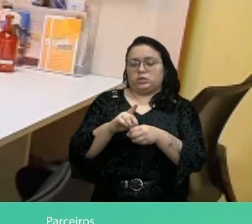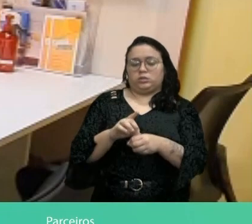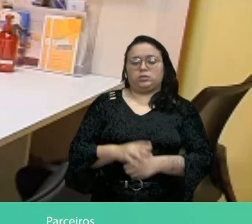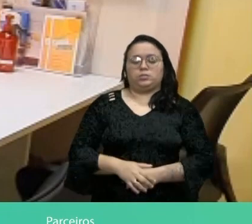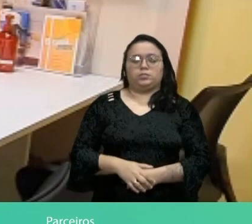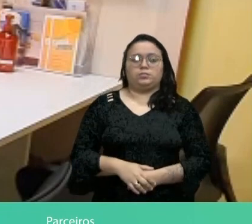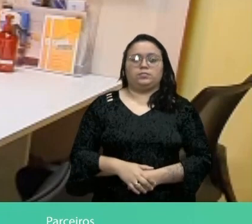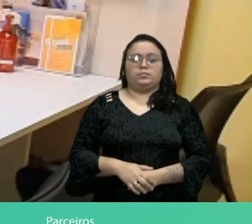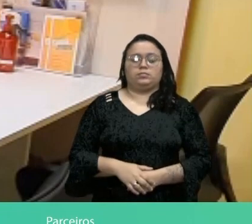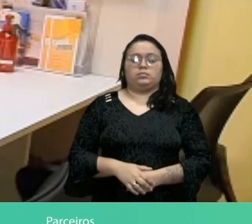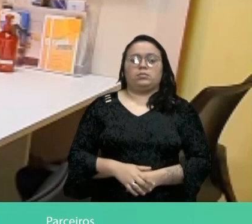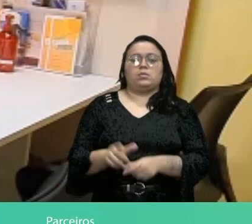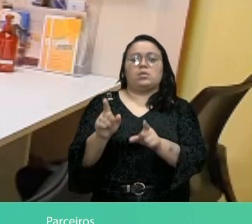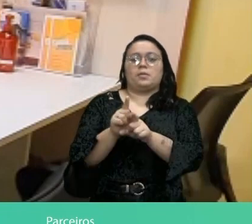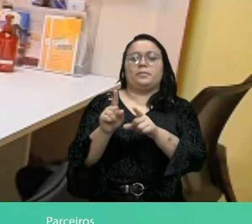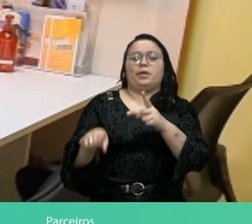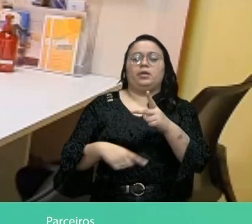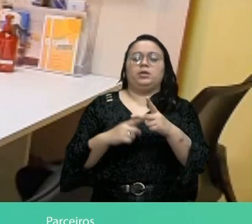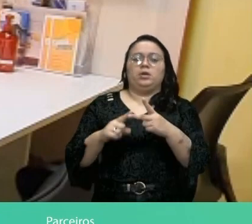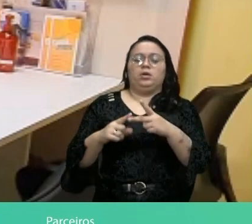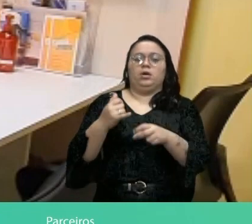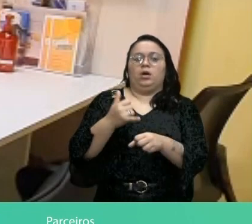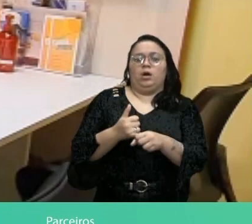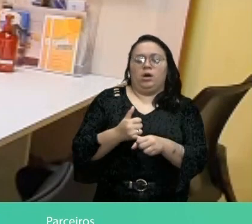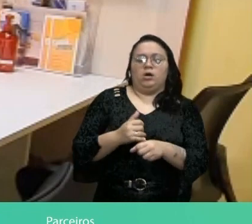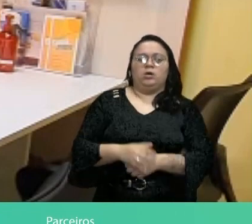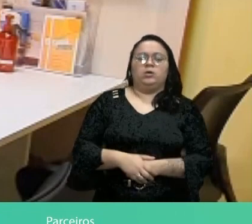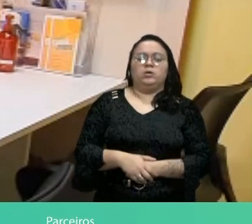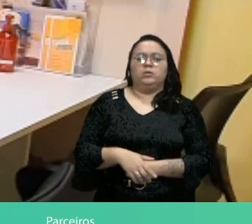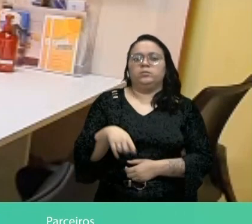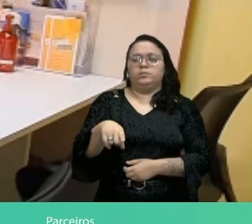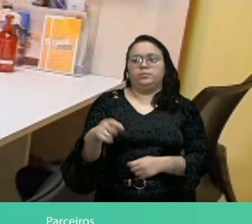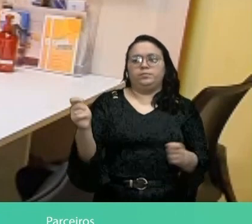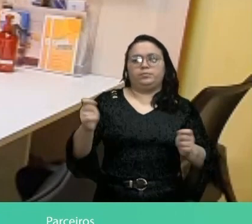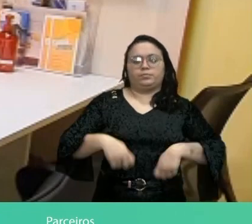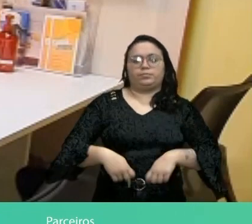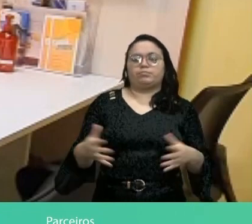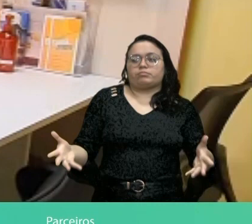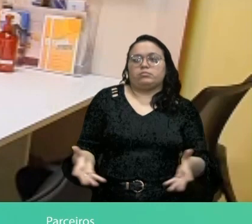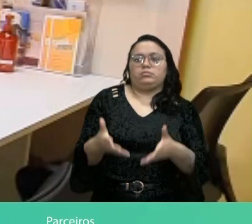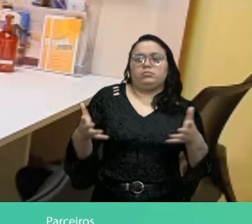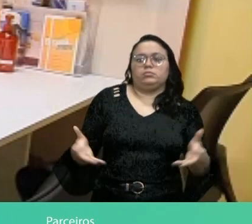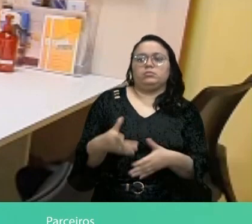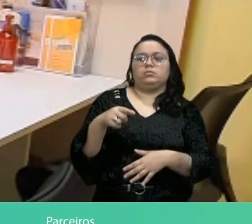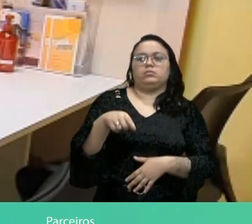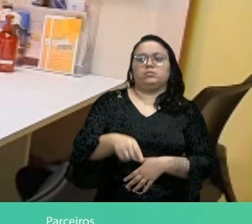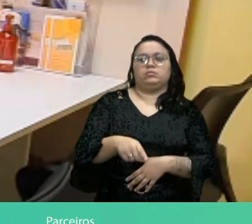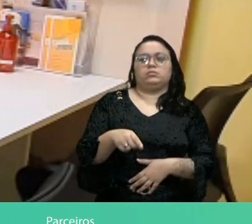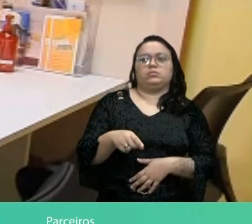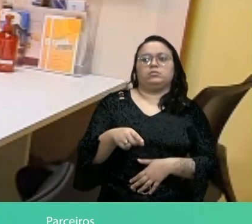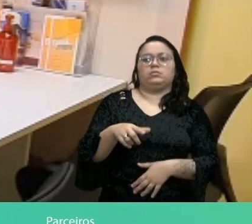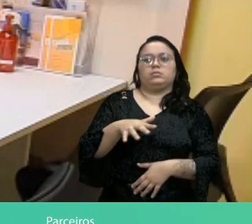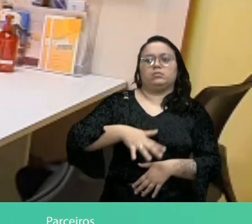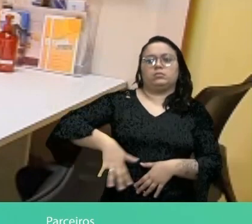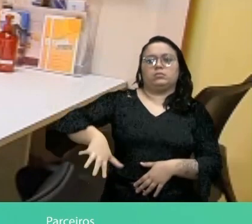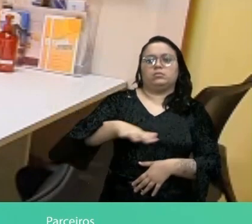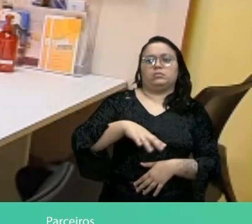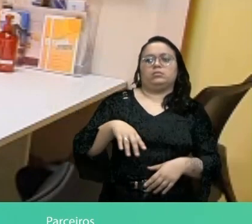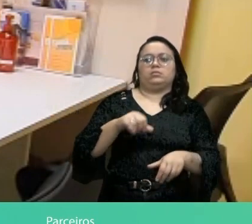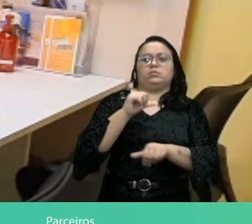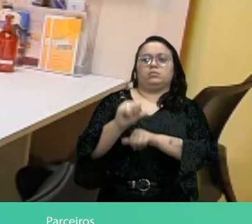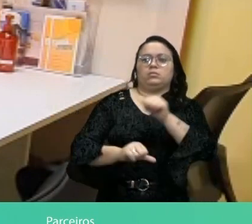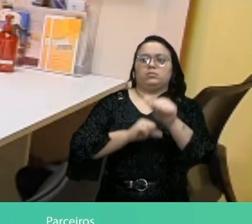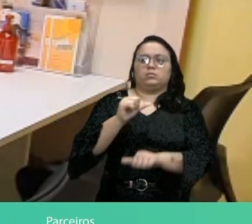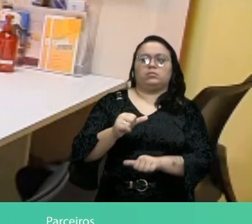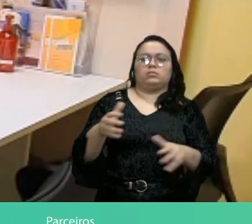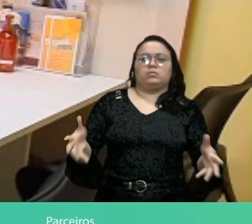so, a gasolina, né, como forma de gasoline, incentivar esse and as a way to also encourage this market and